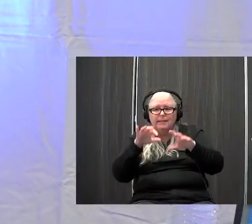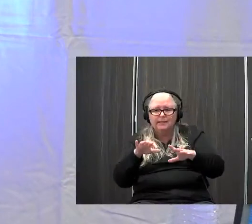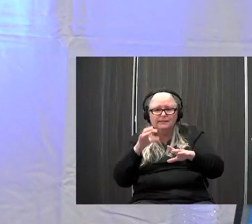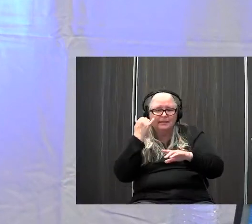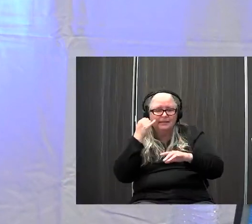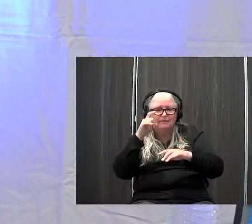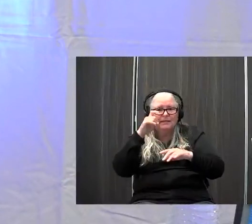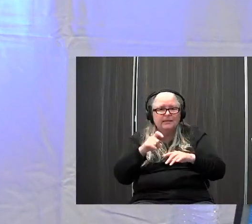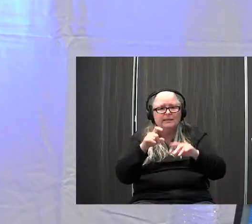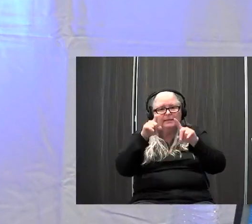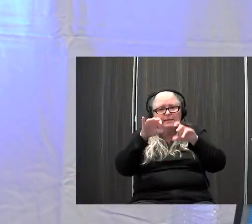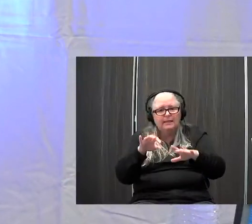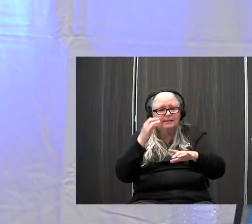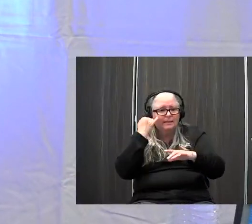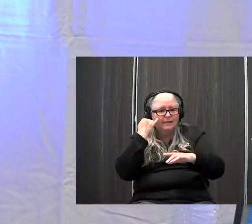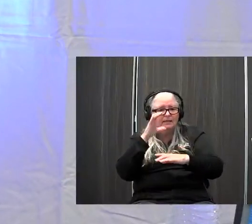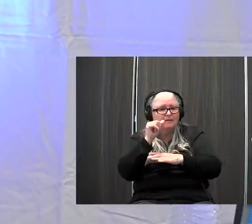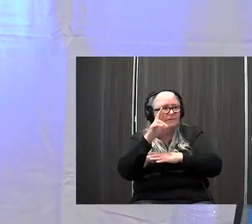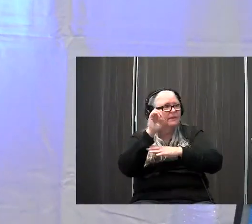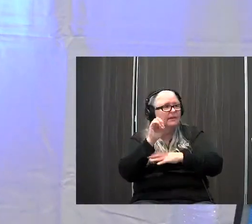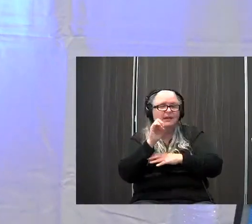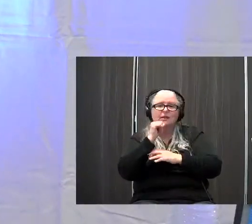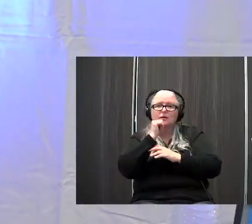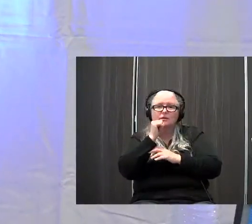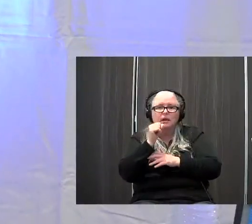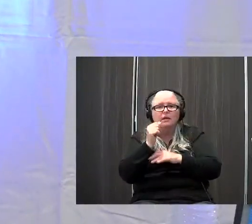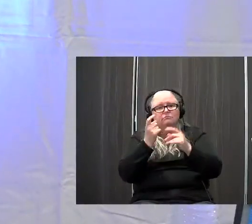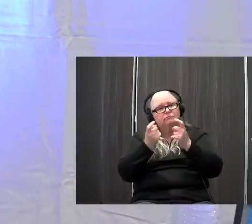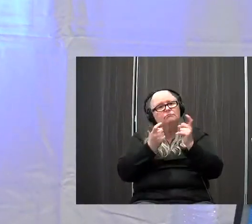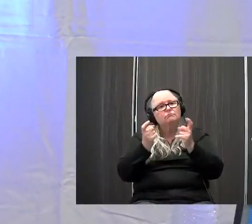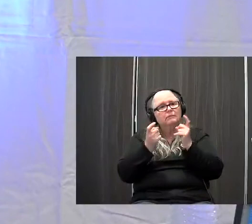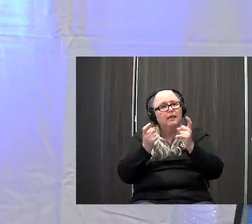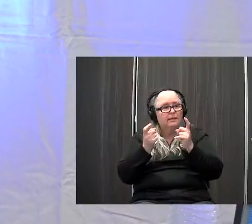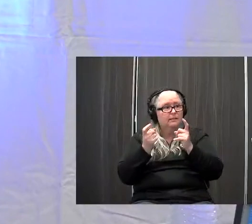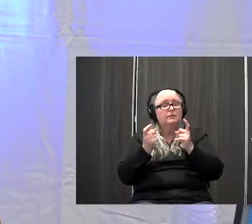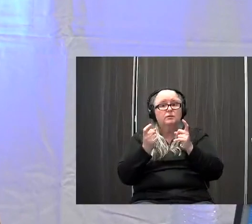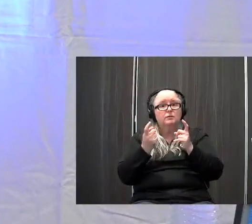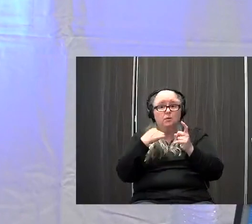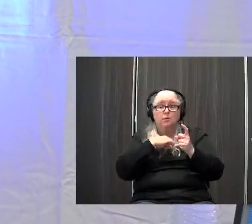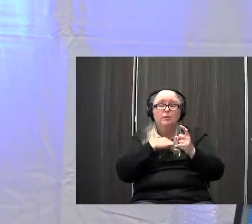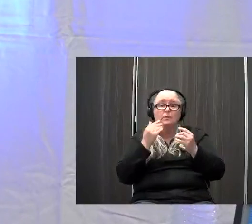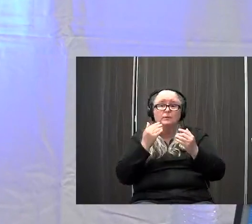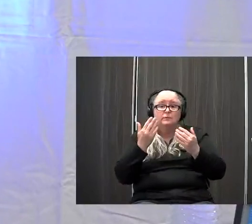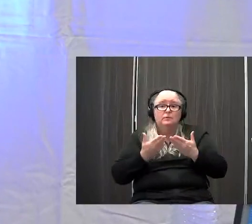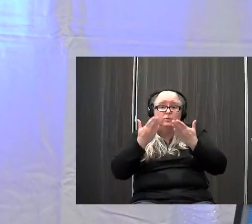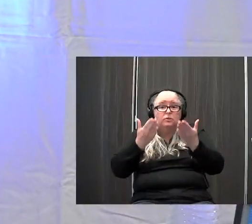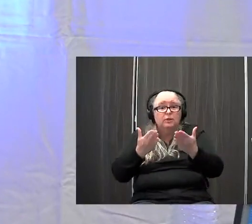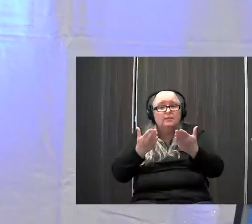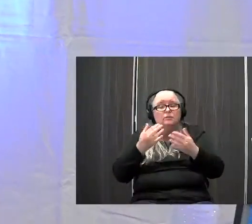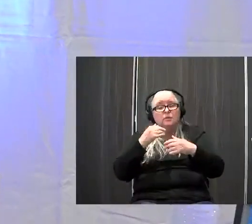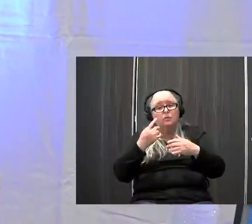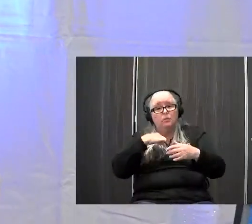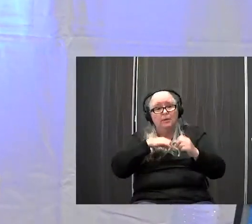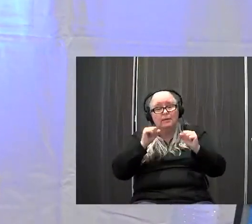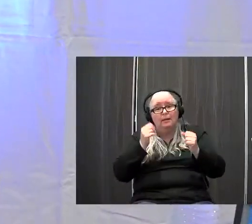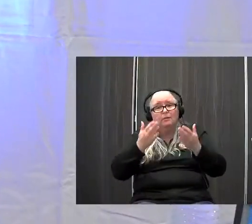or, if the care is not being managed as, we would suggest. So kind of making recommendations